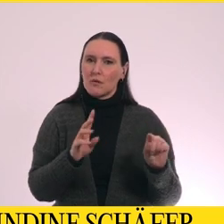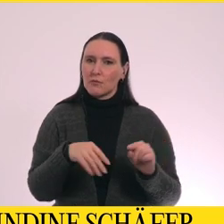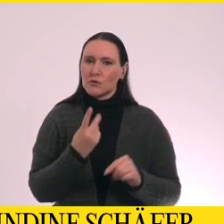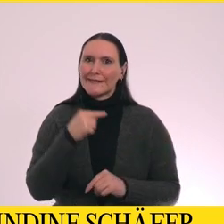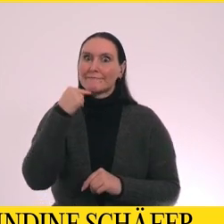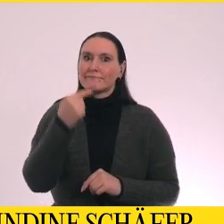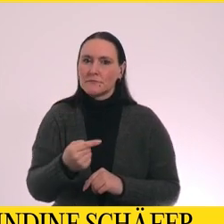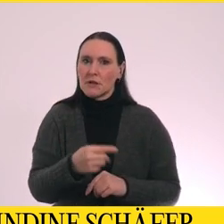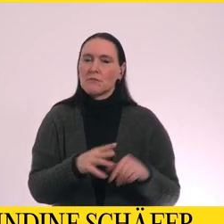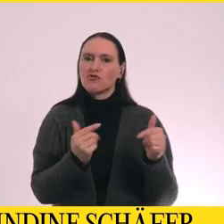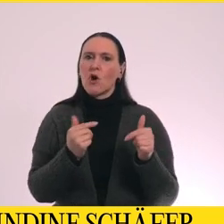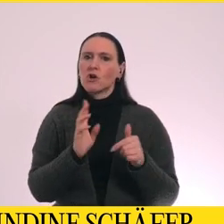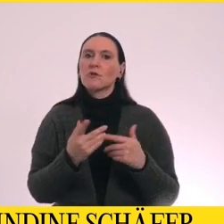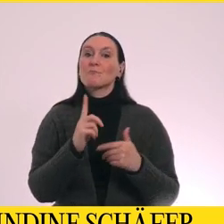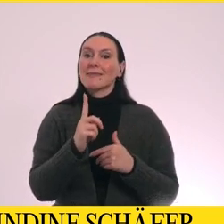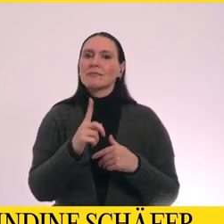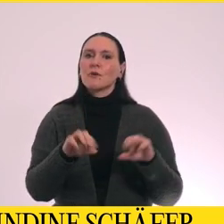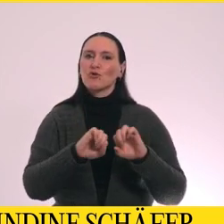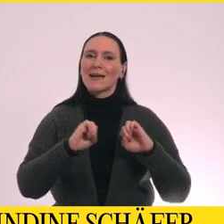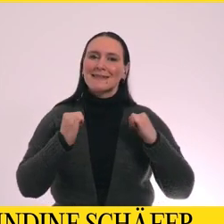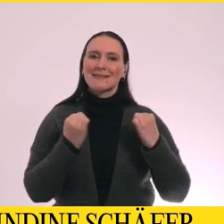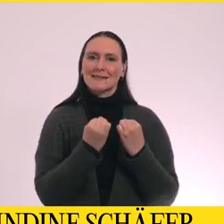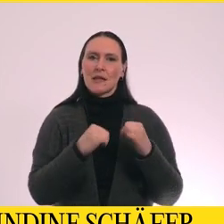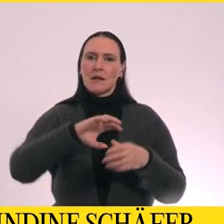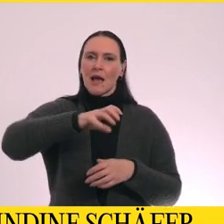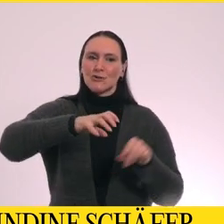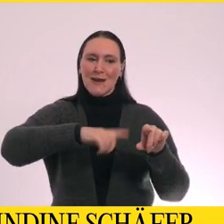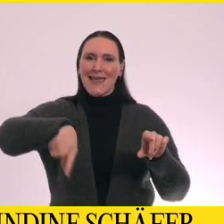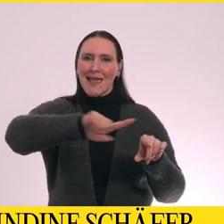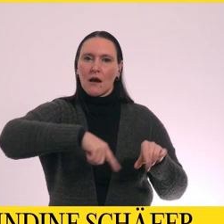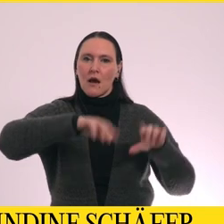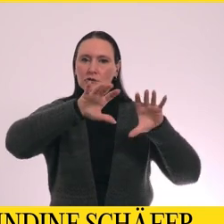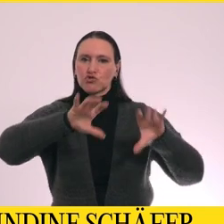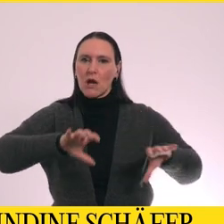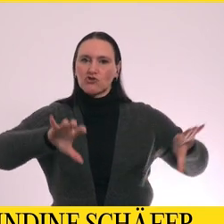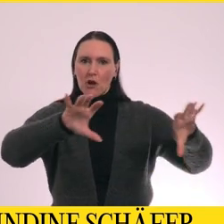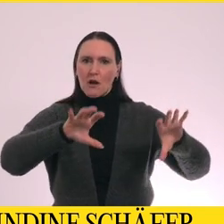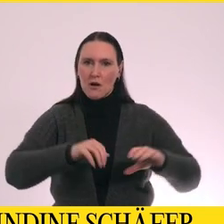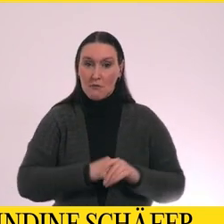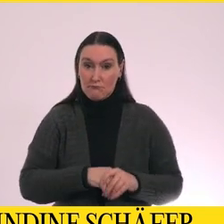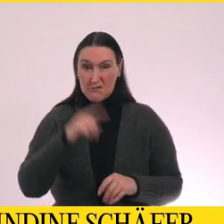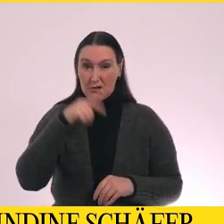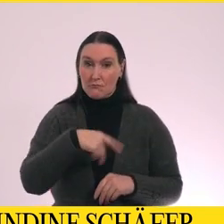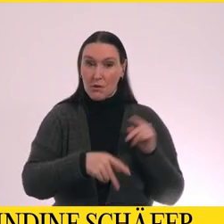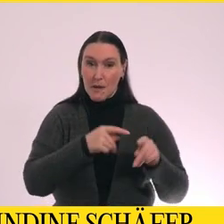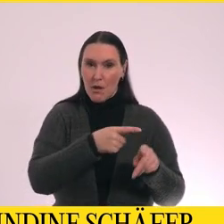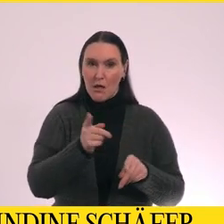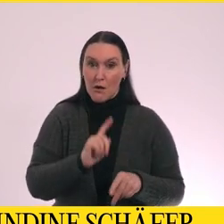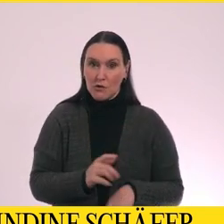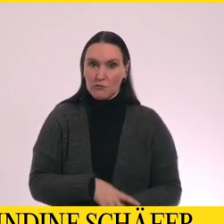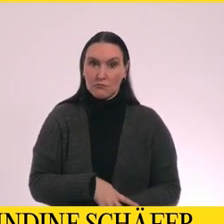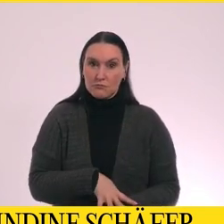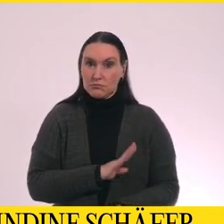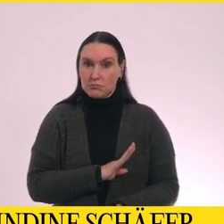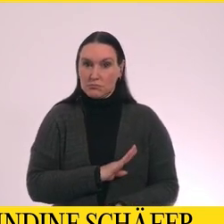and state structures, I mean, I think that people in our community, they're allergic to them, because to them,